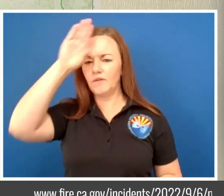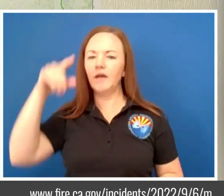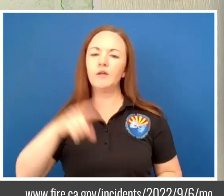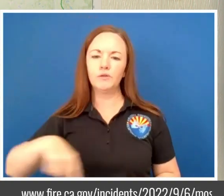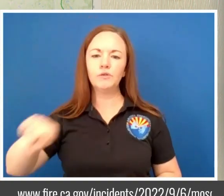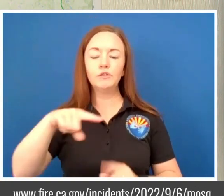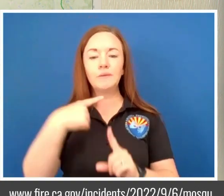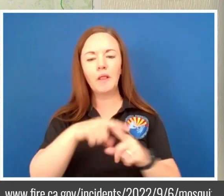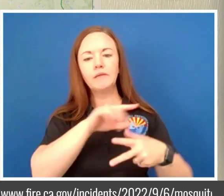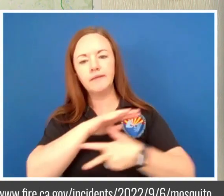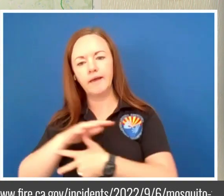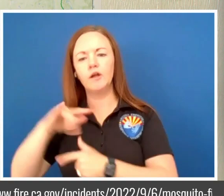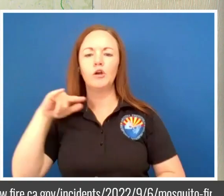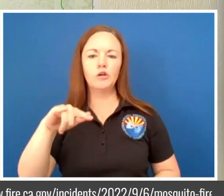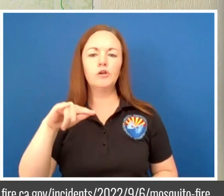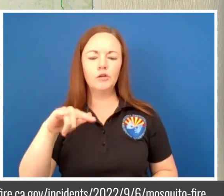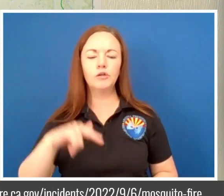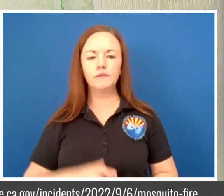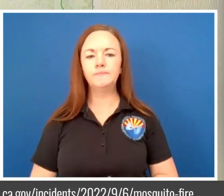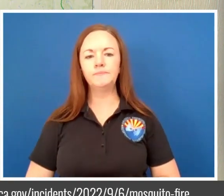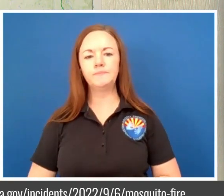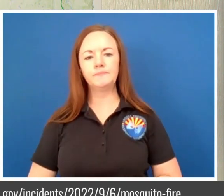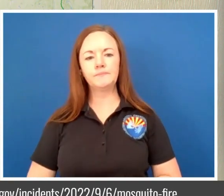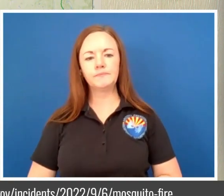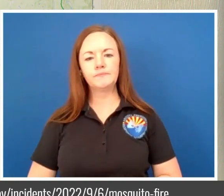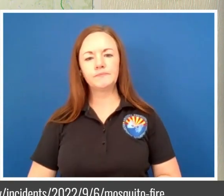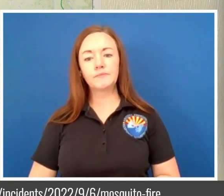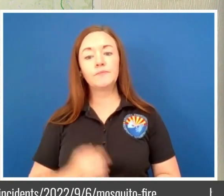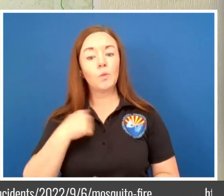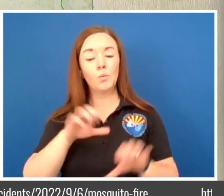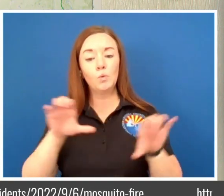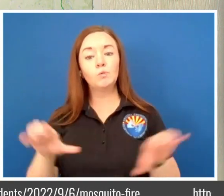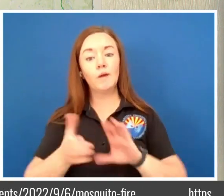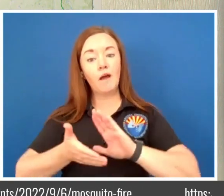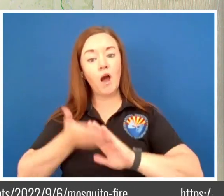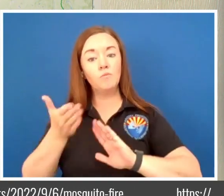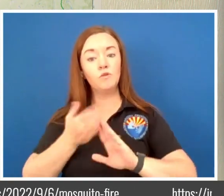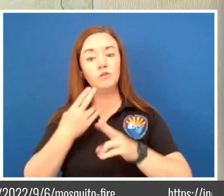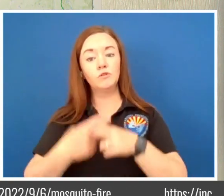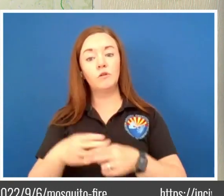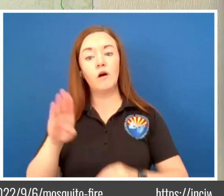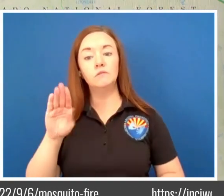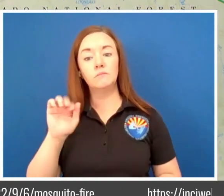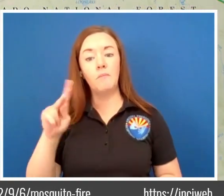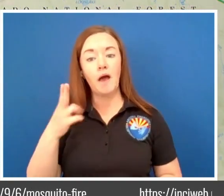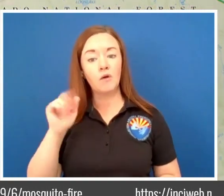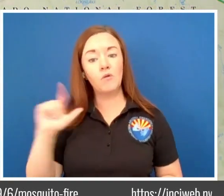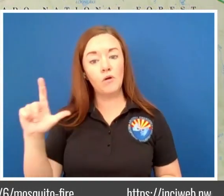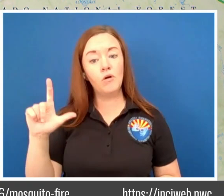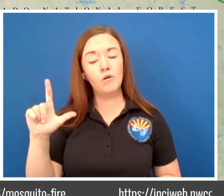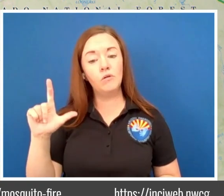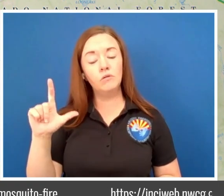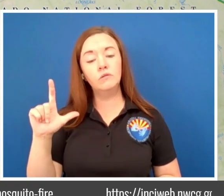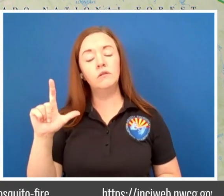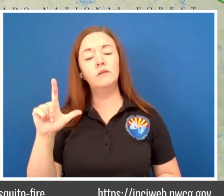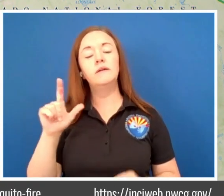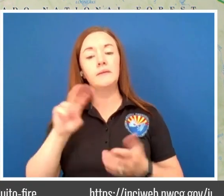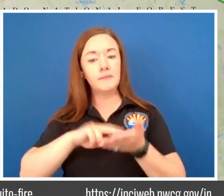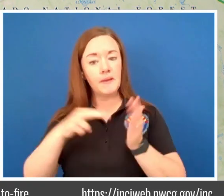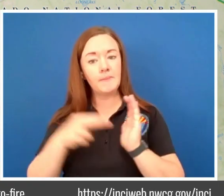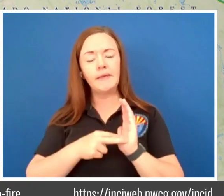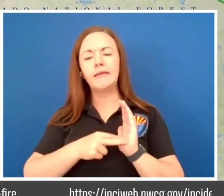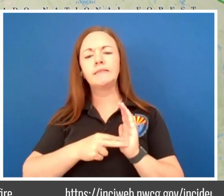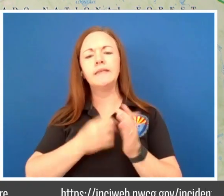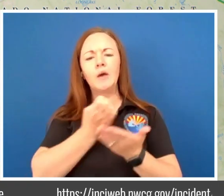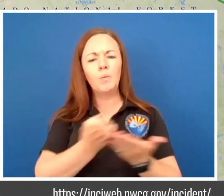air assets that we have on the fire. We're doing an operation called backhaul throughout the fire, that's where we try and pull all of our